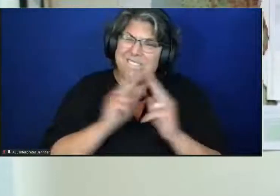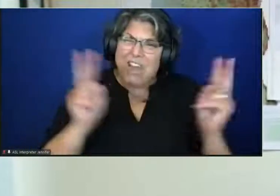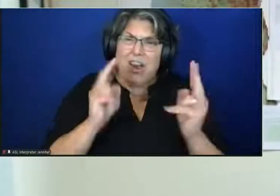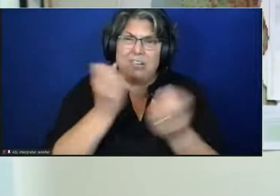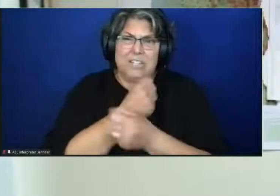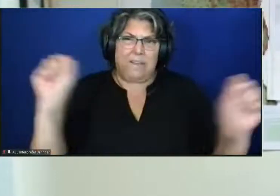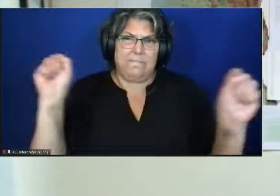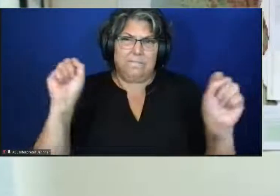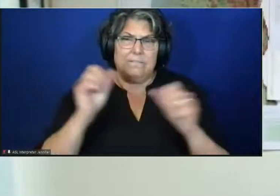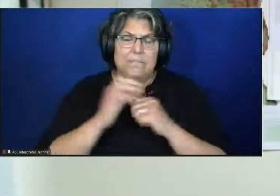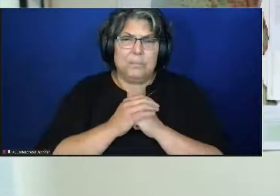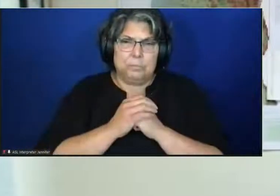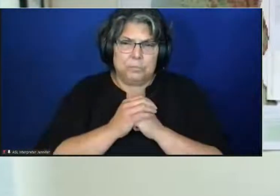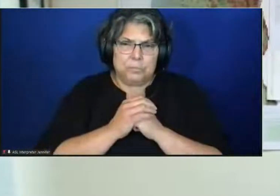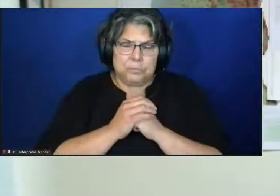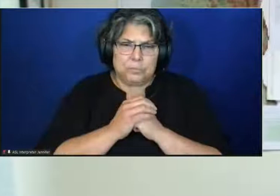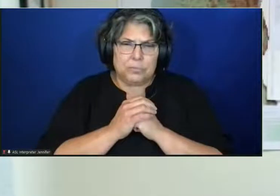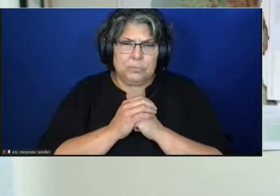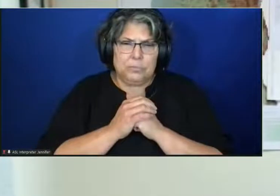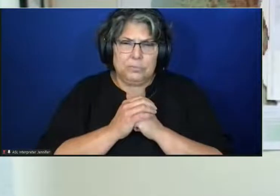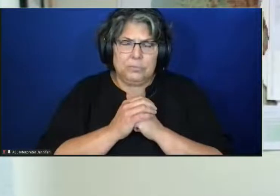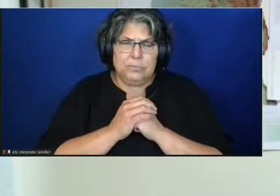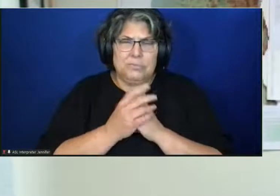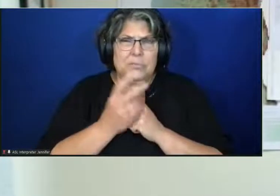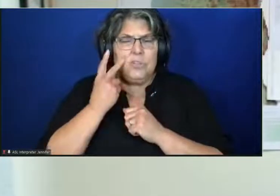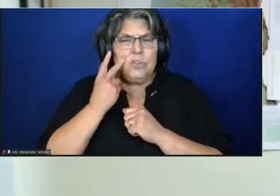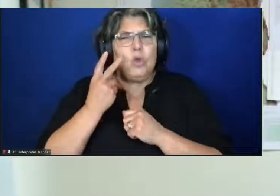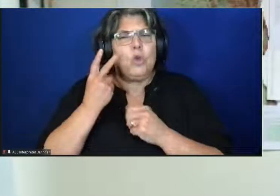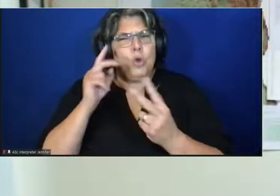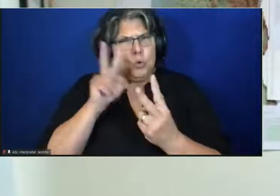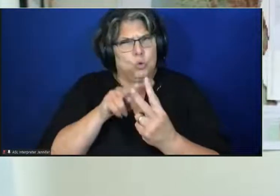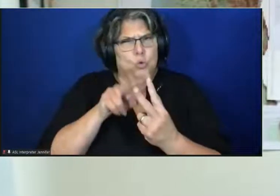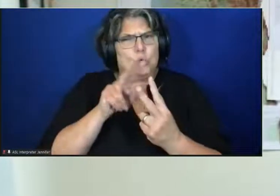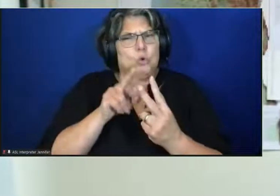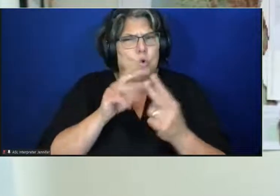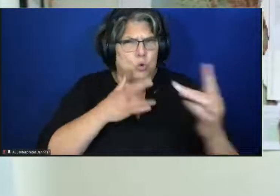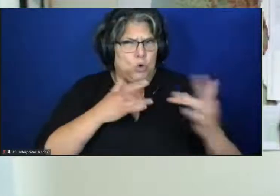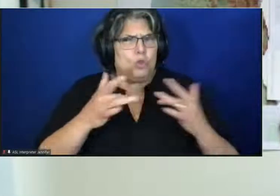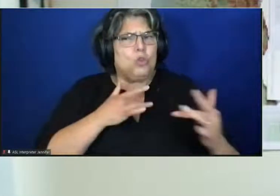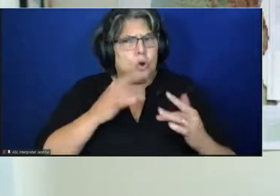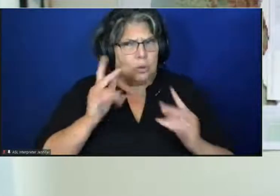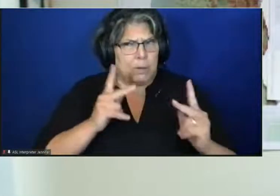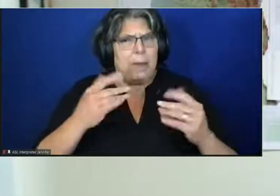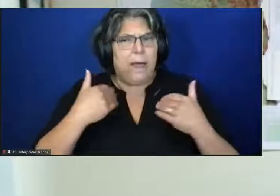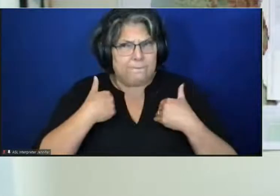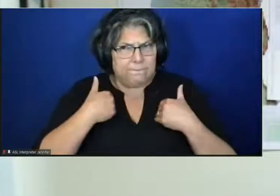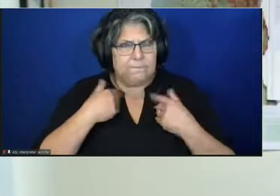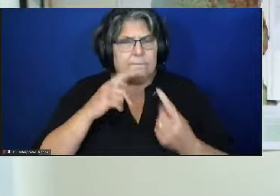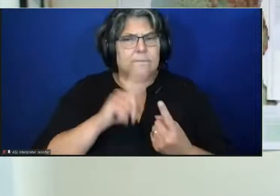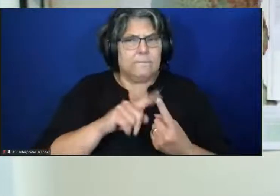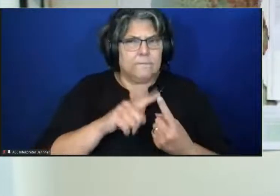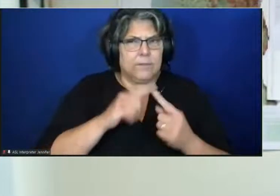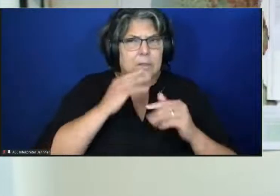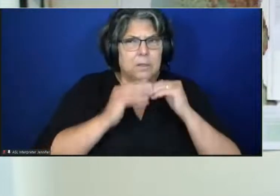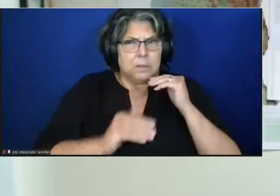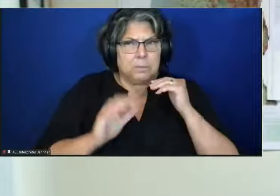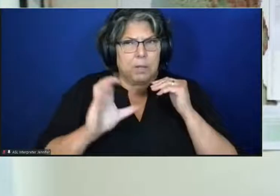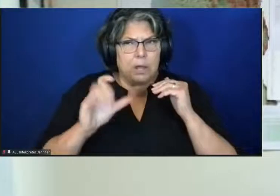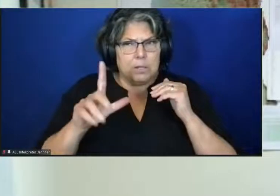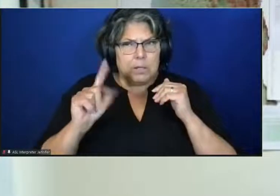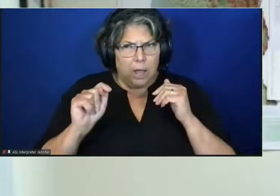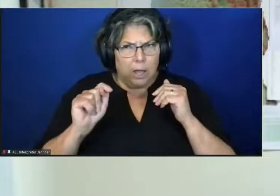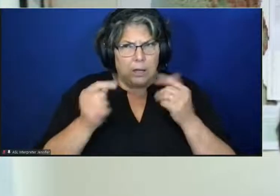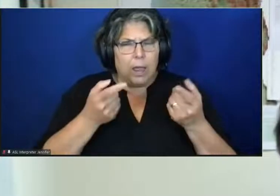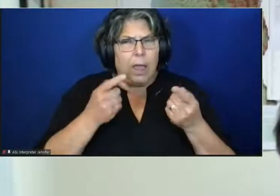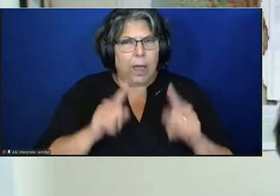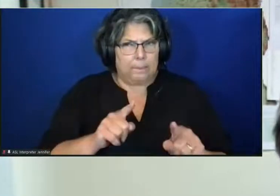you've seen, two concerns that were raised, and one was the blood clotting that